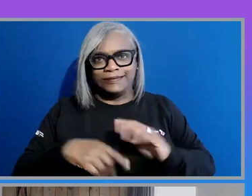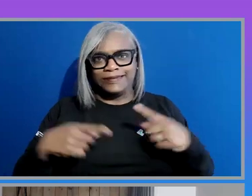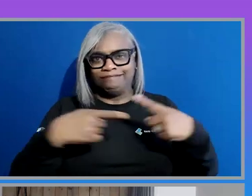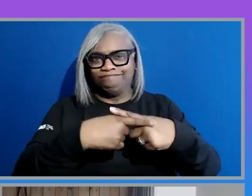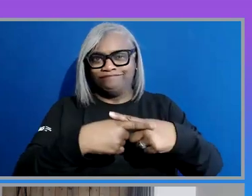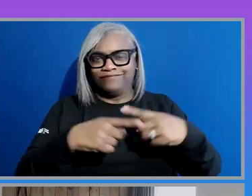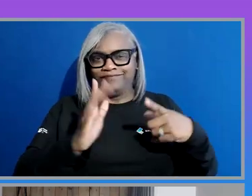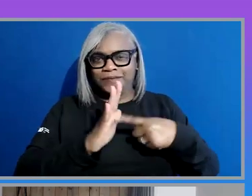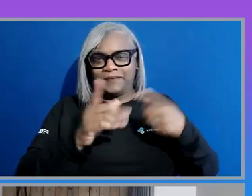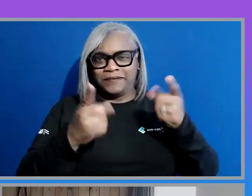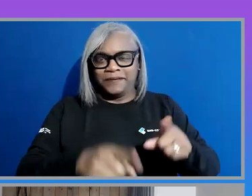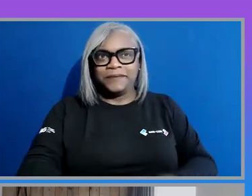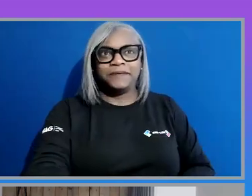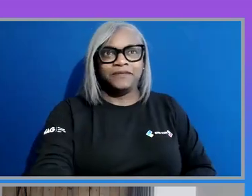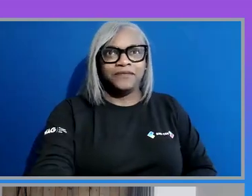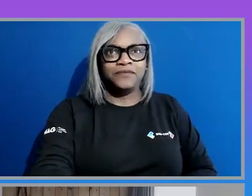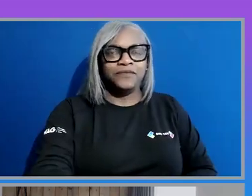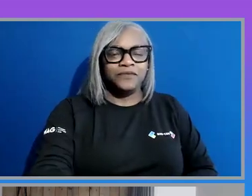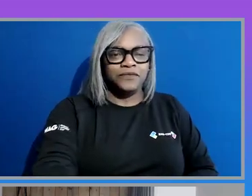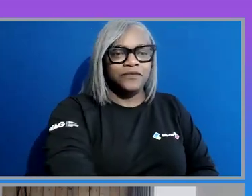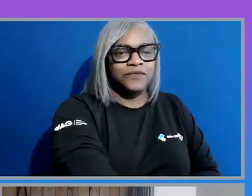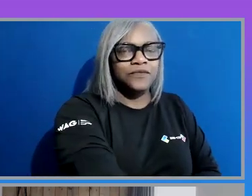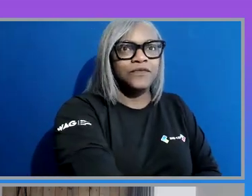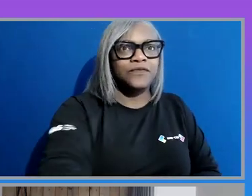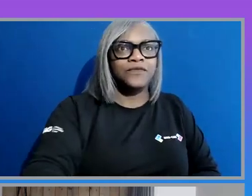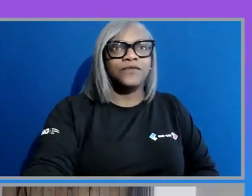And that is really what solidified